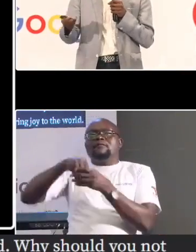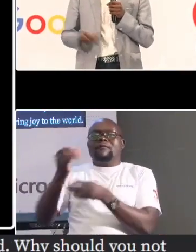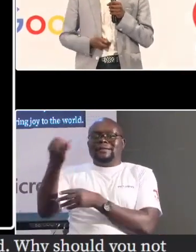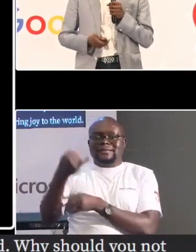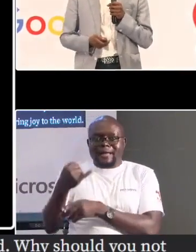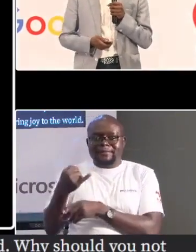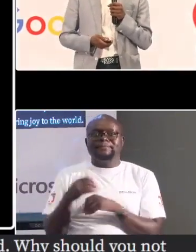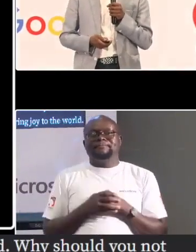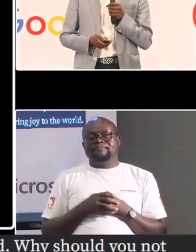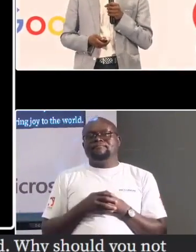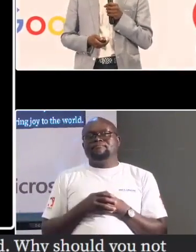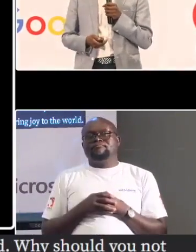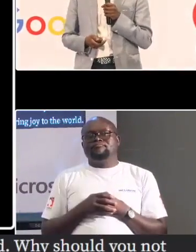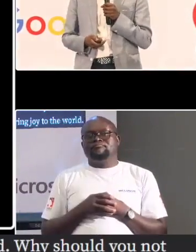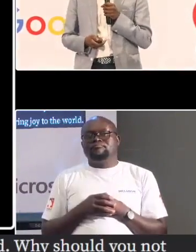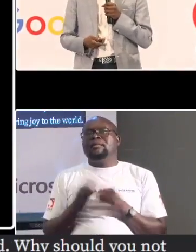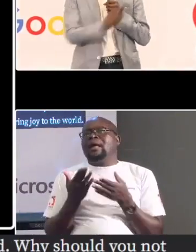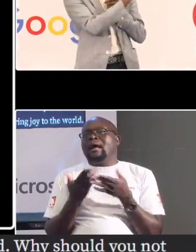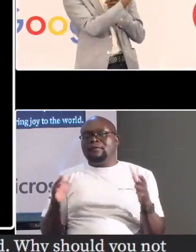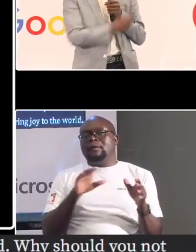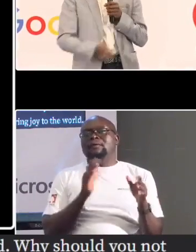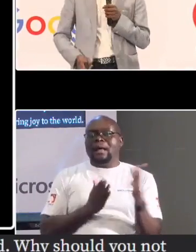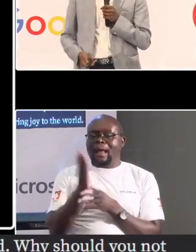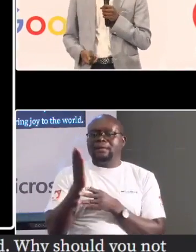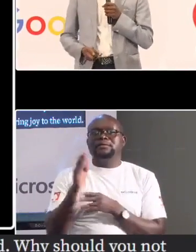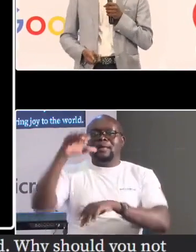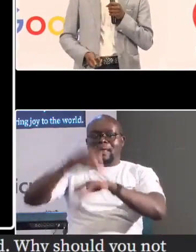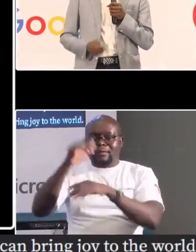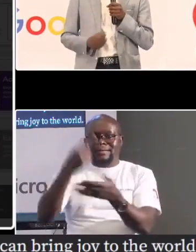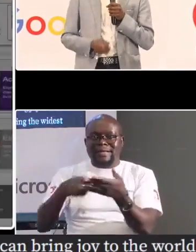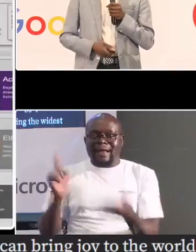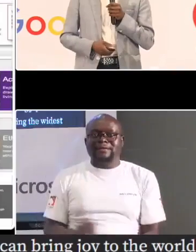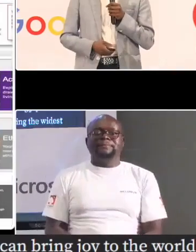you know, the British government don't get everything right, but they got this right.